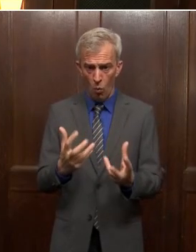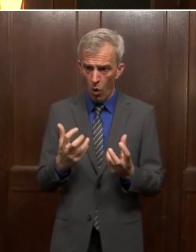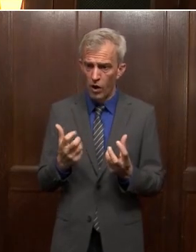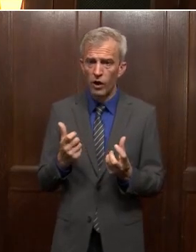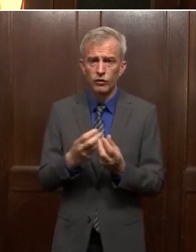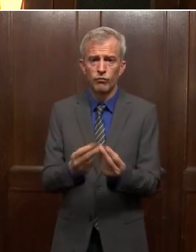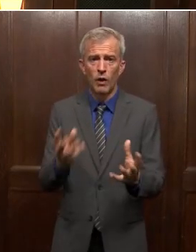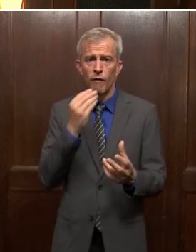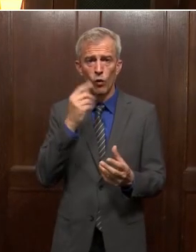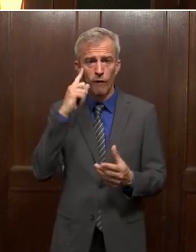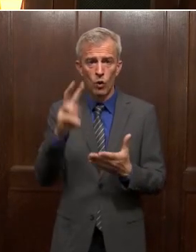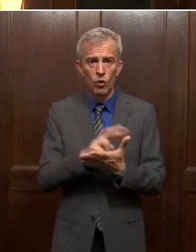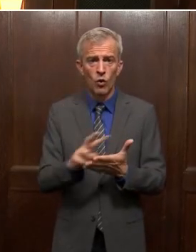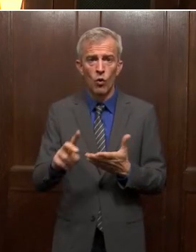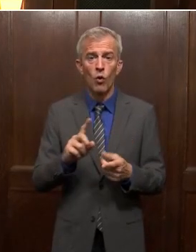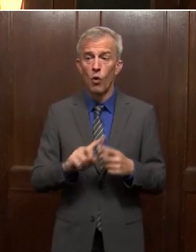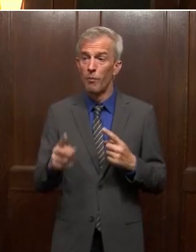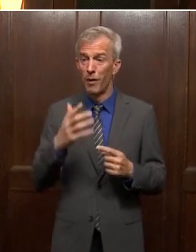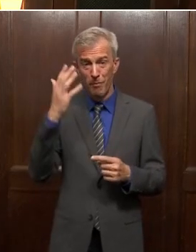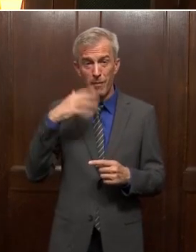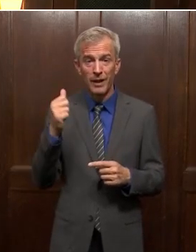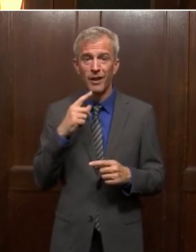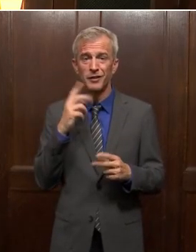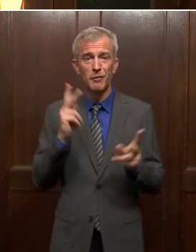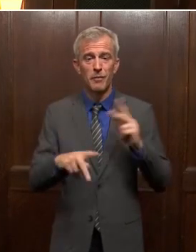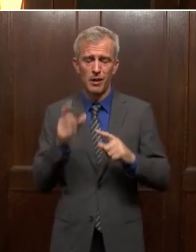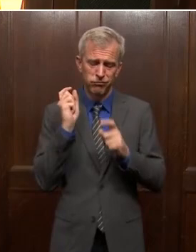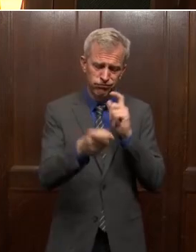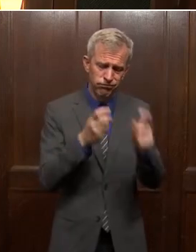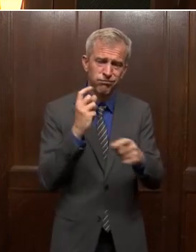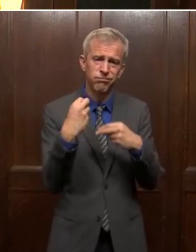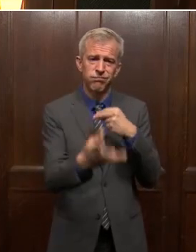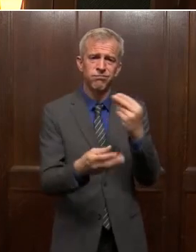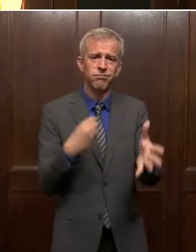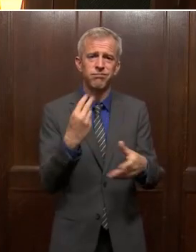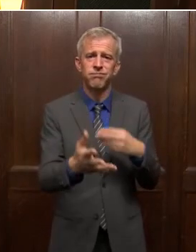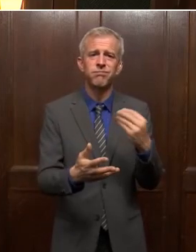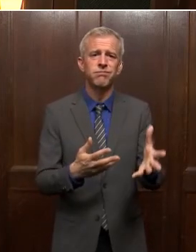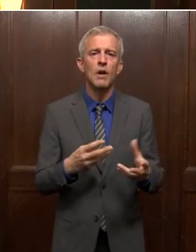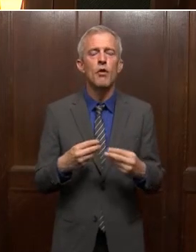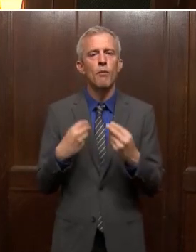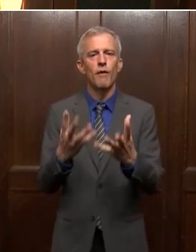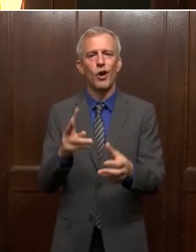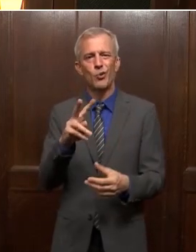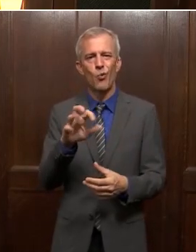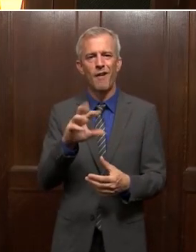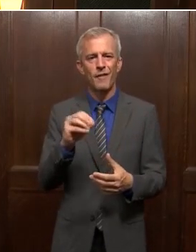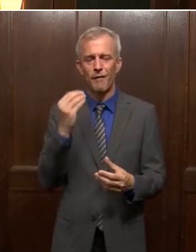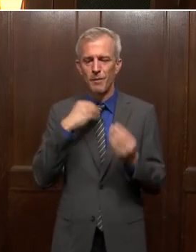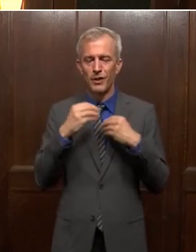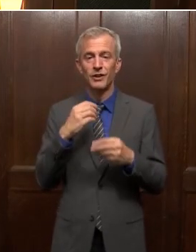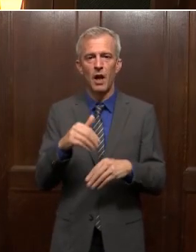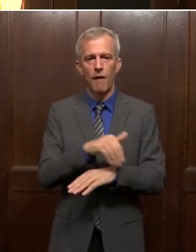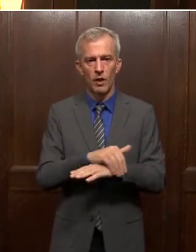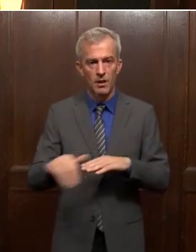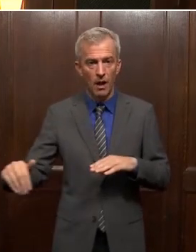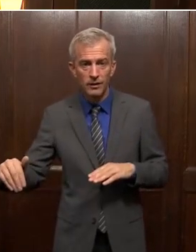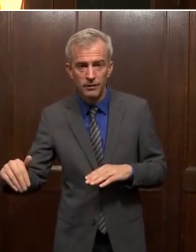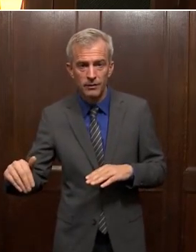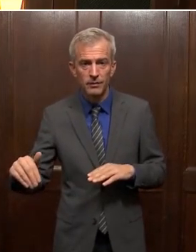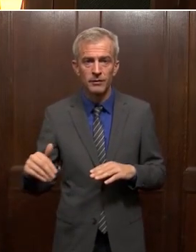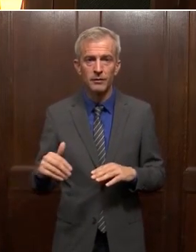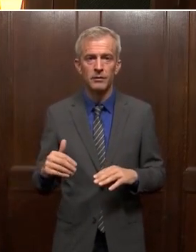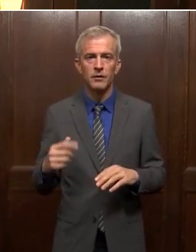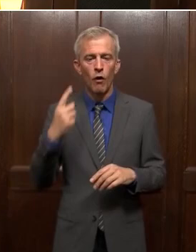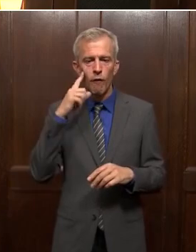2 weeks, but thanks to donations and support from the communities, they're now providing 250 meals each night to fill the gap